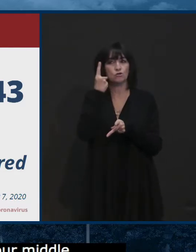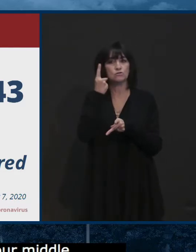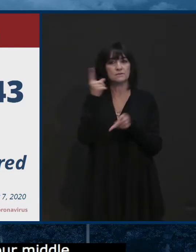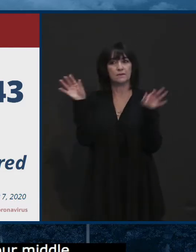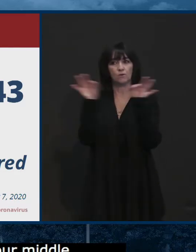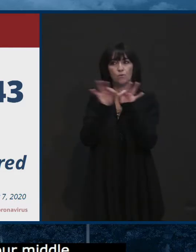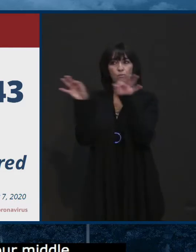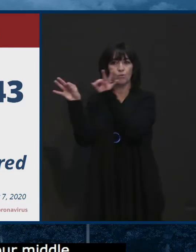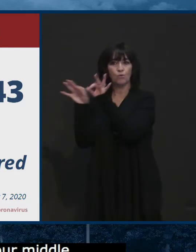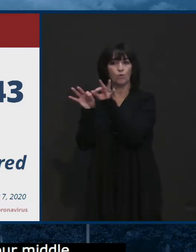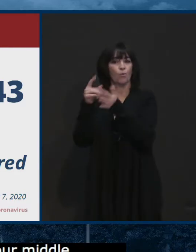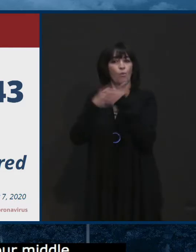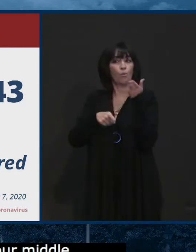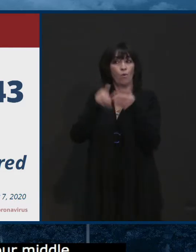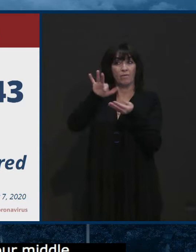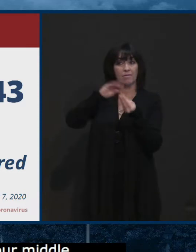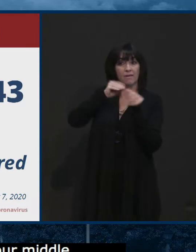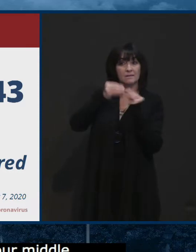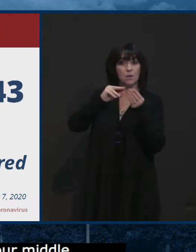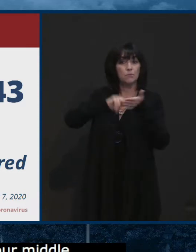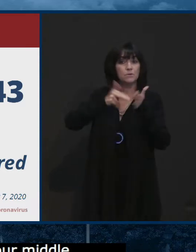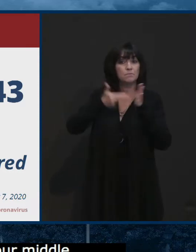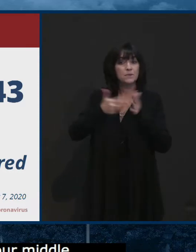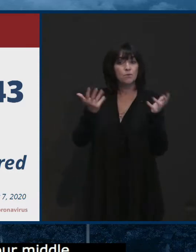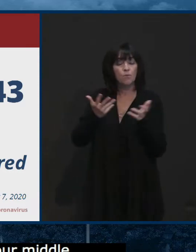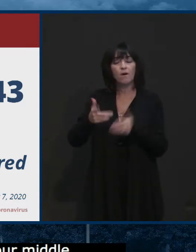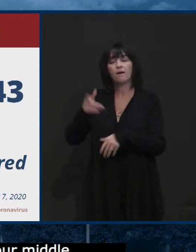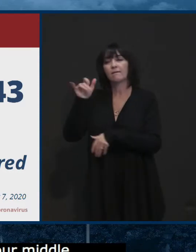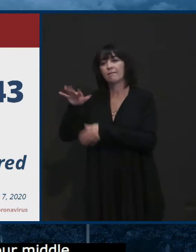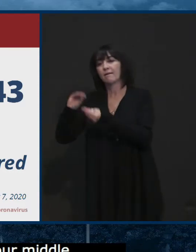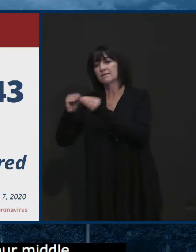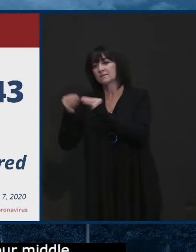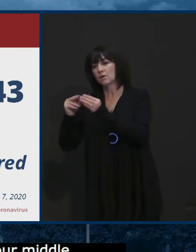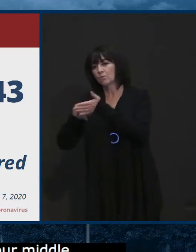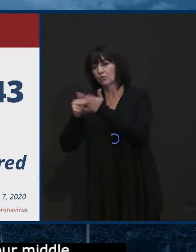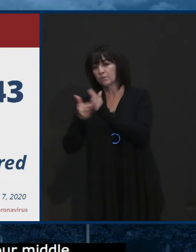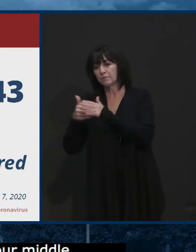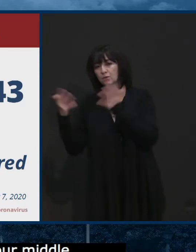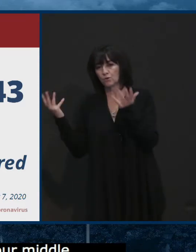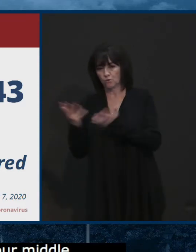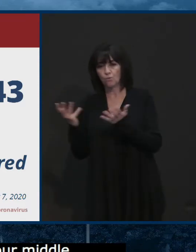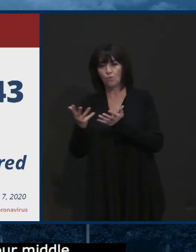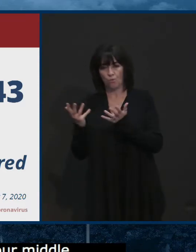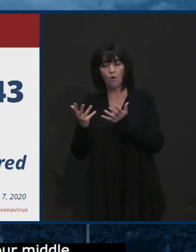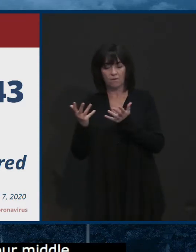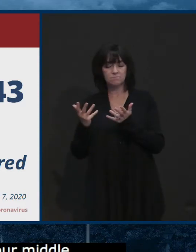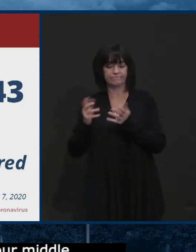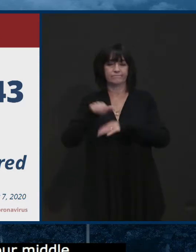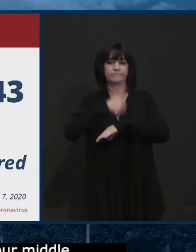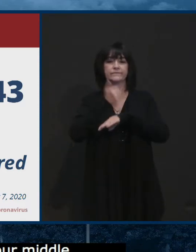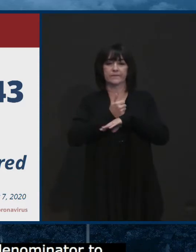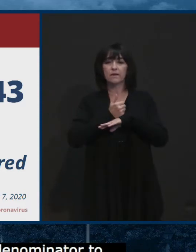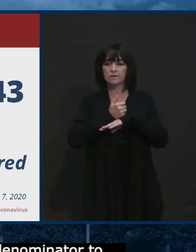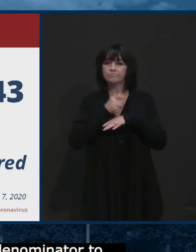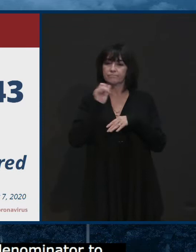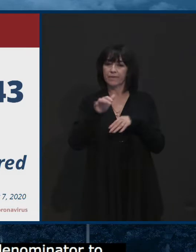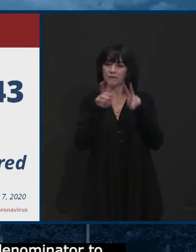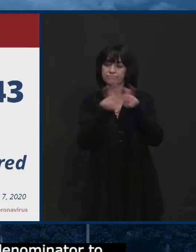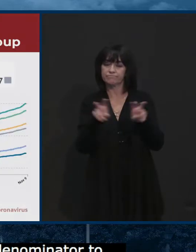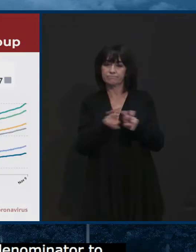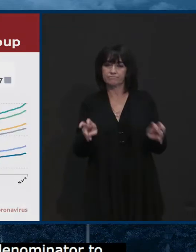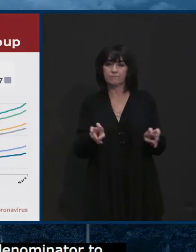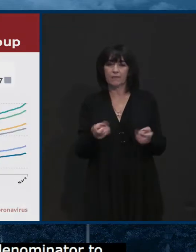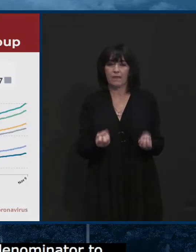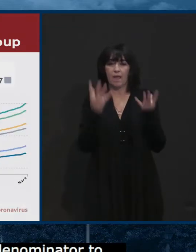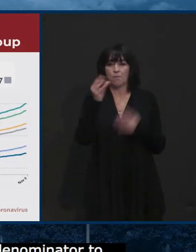new measure, the new calculation with the new denominator to do the evaluation of percent positive.